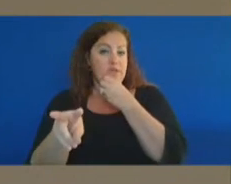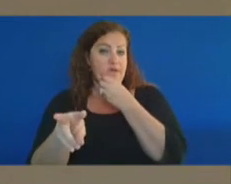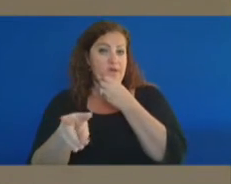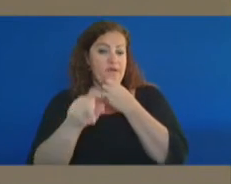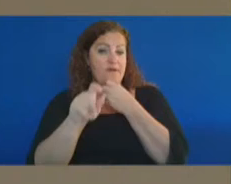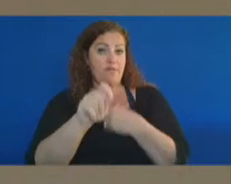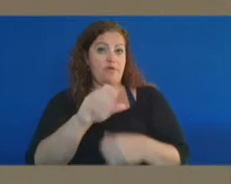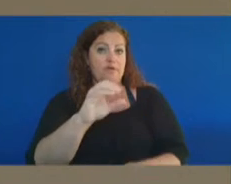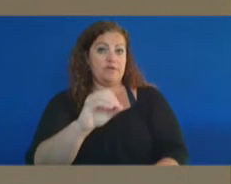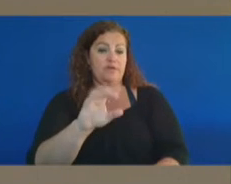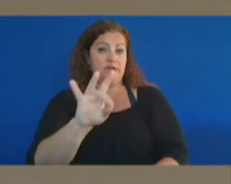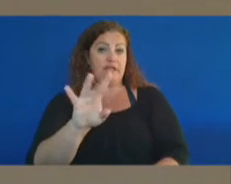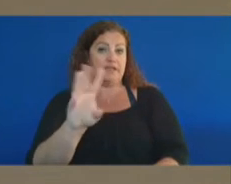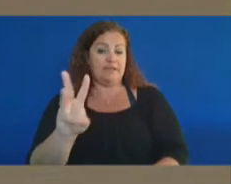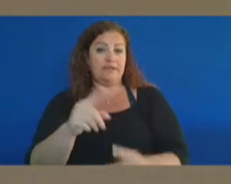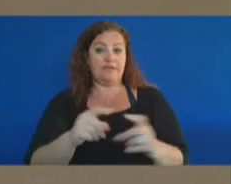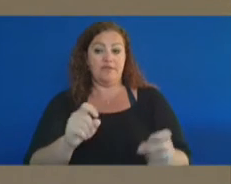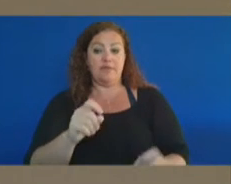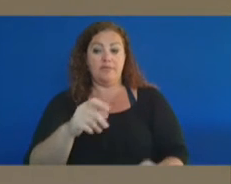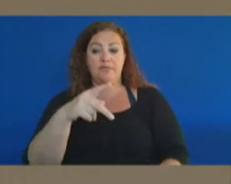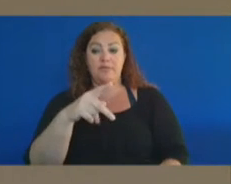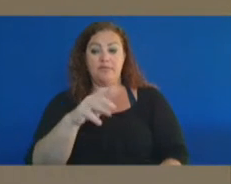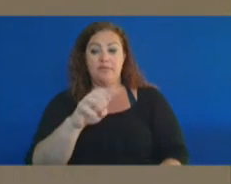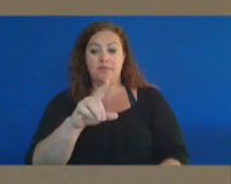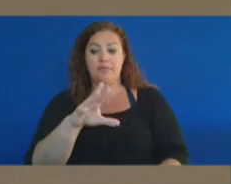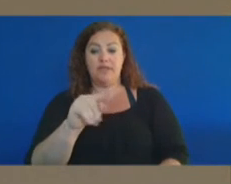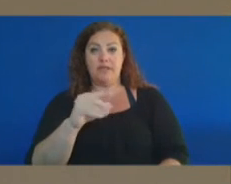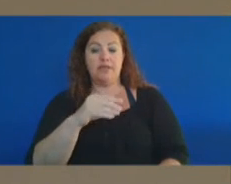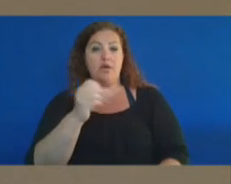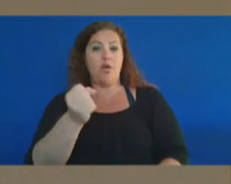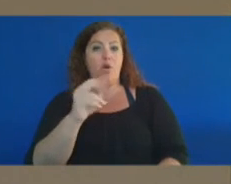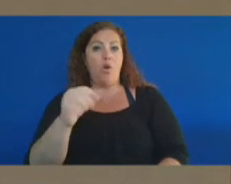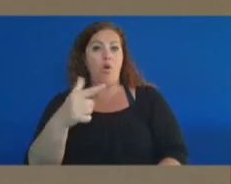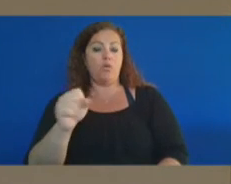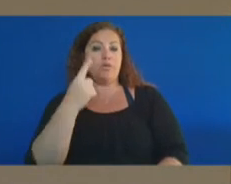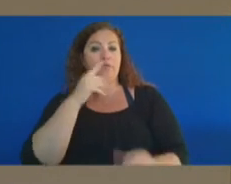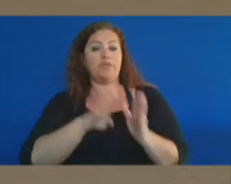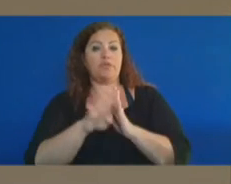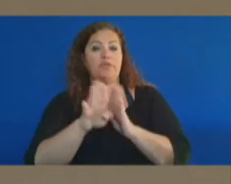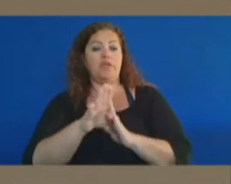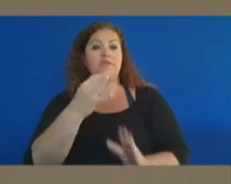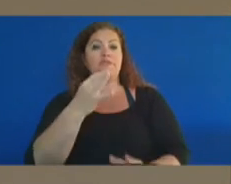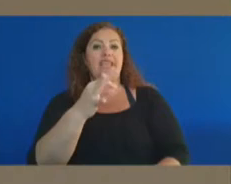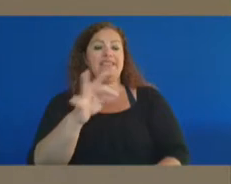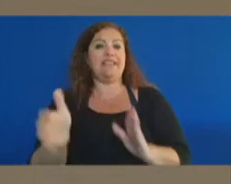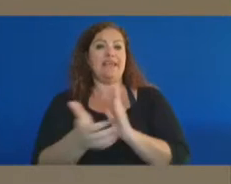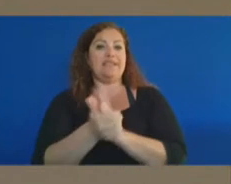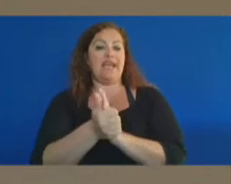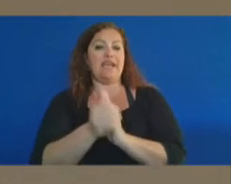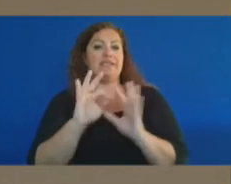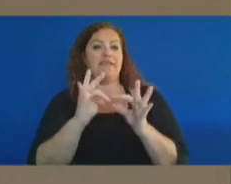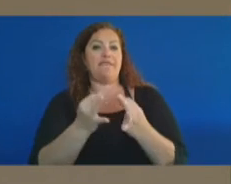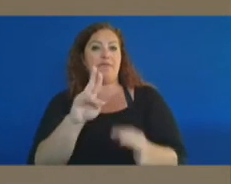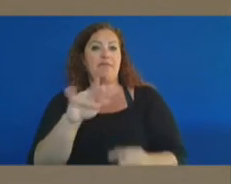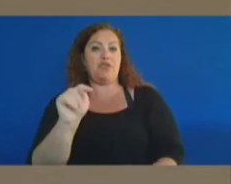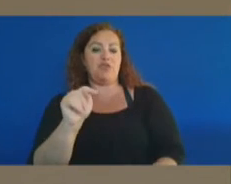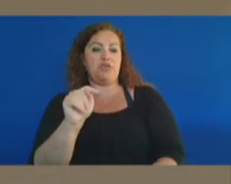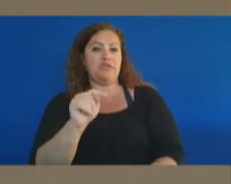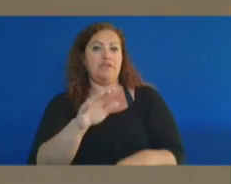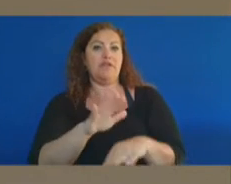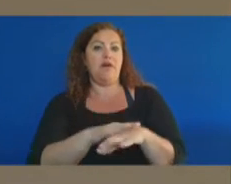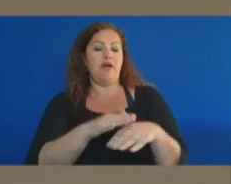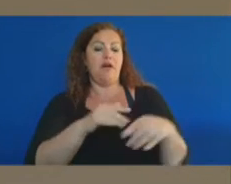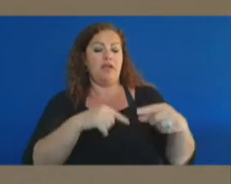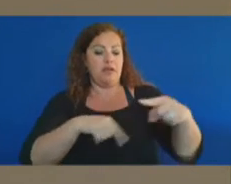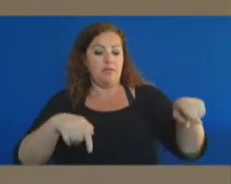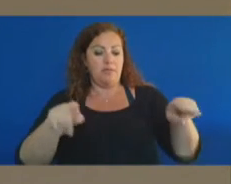2086 by pan Holdings for development of up to 19 attached family unit residential units on a parcel of land